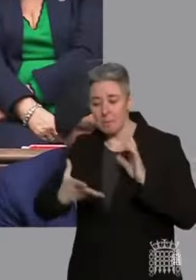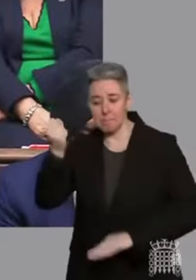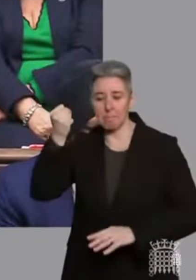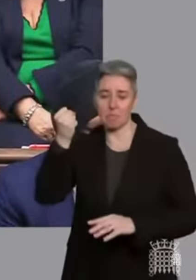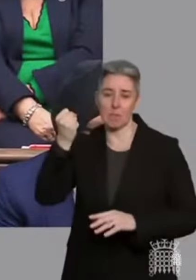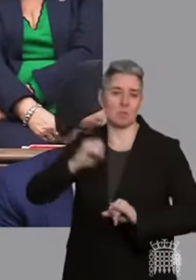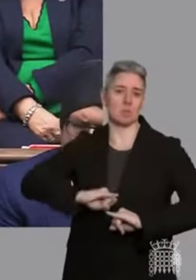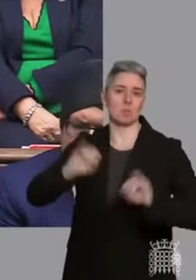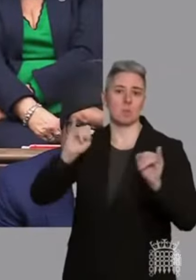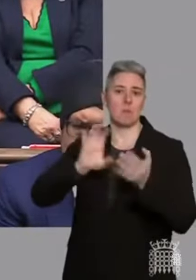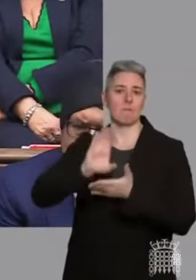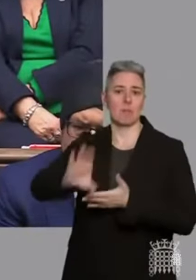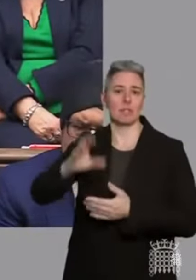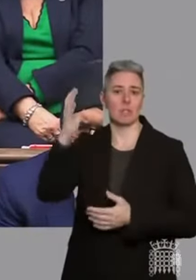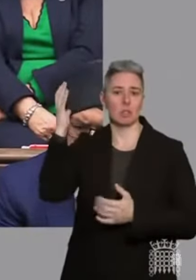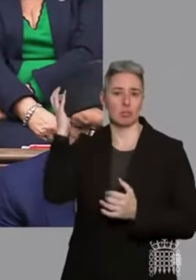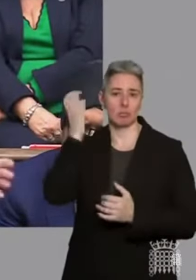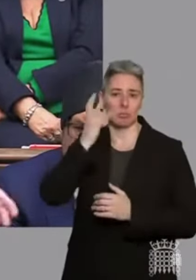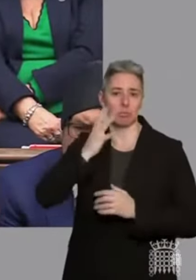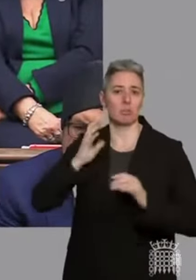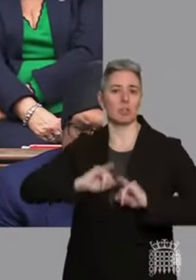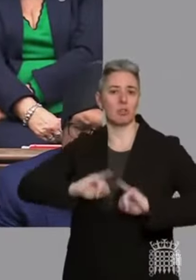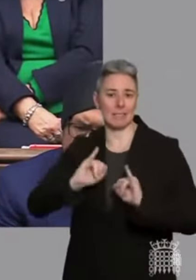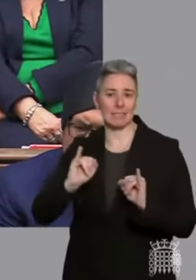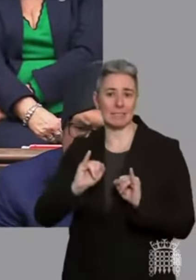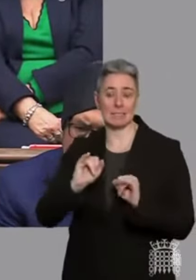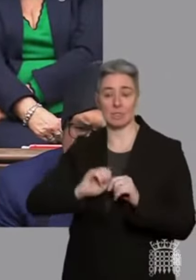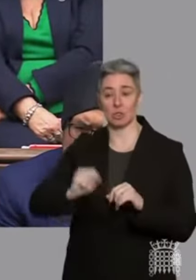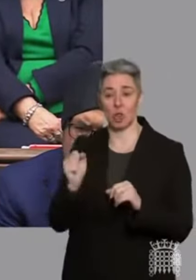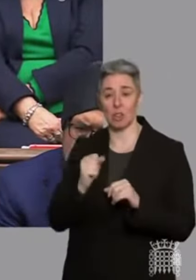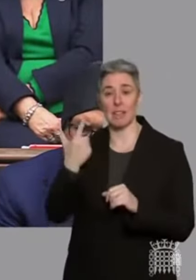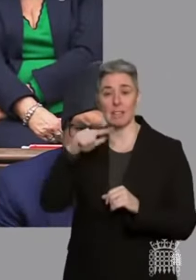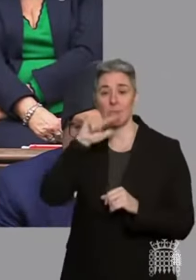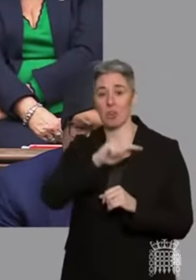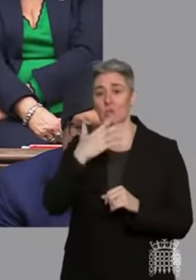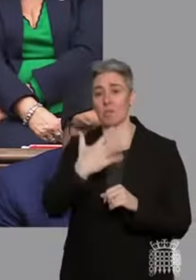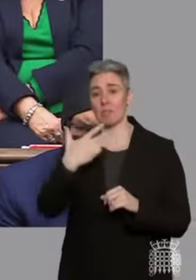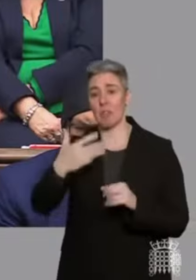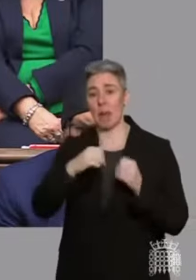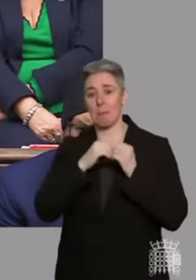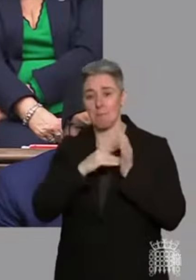£759 million of a funding gap. They also reported that the 12